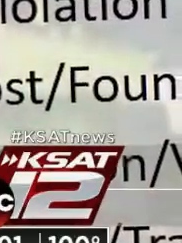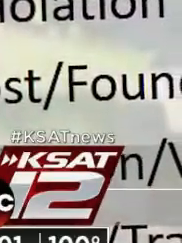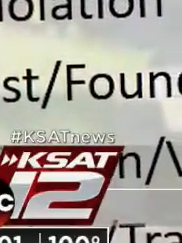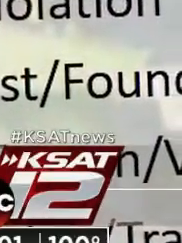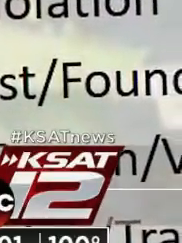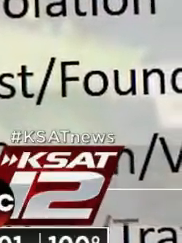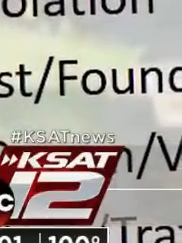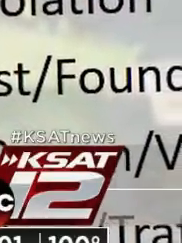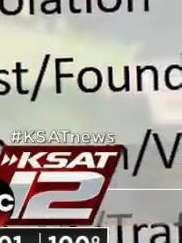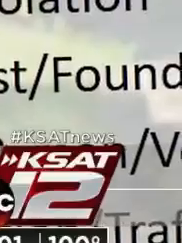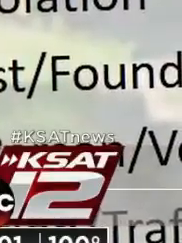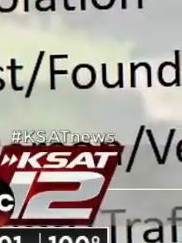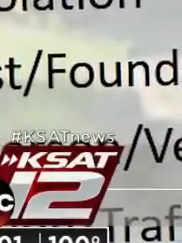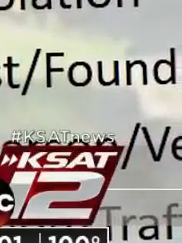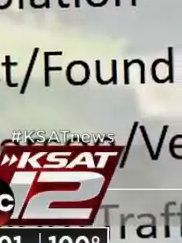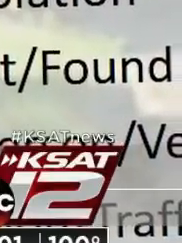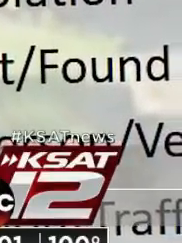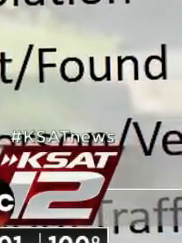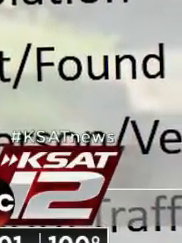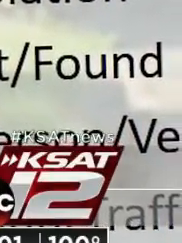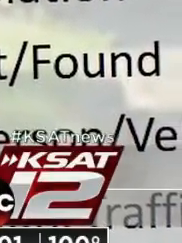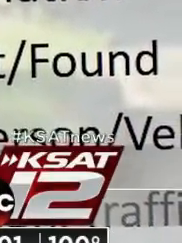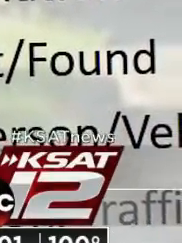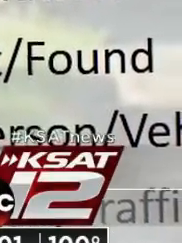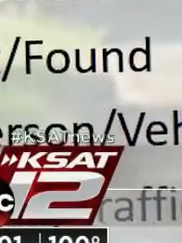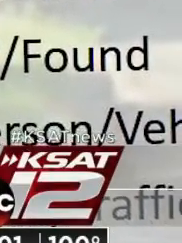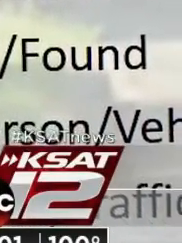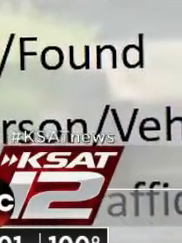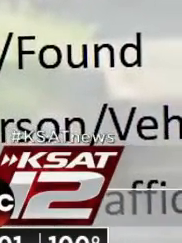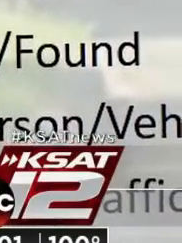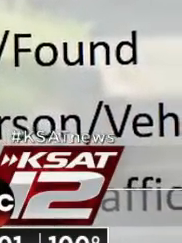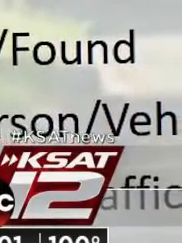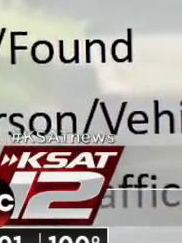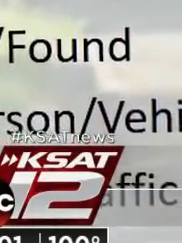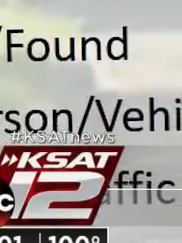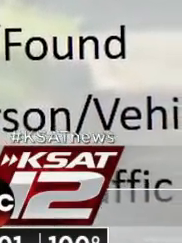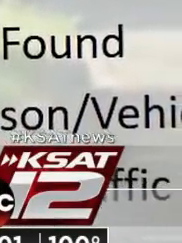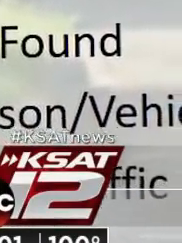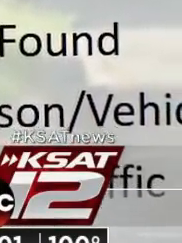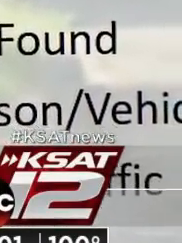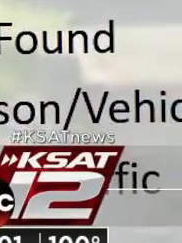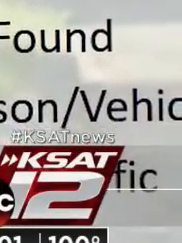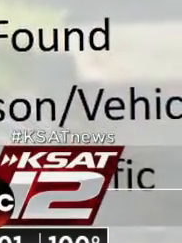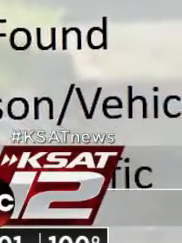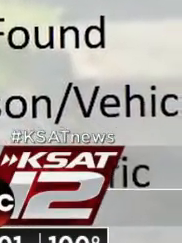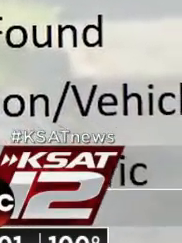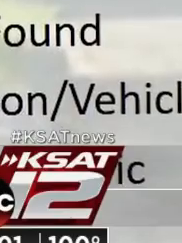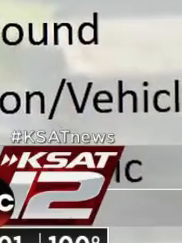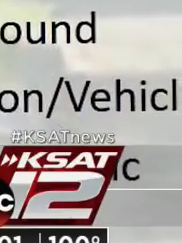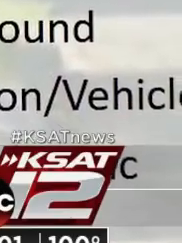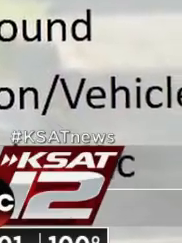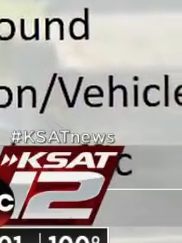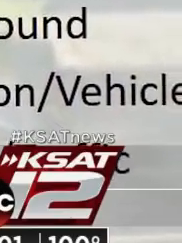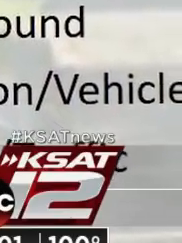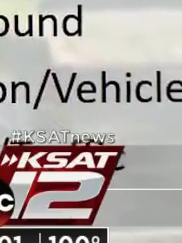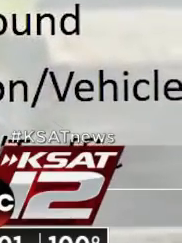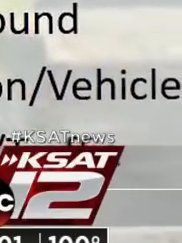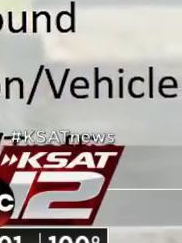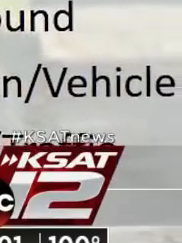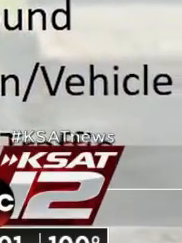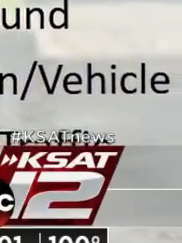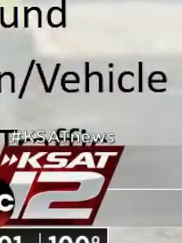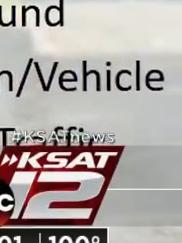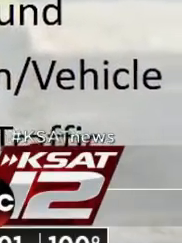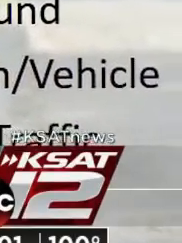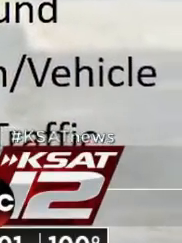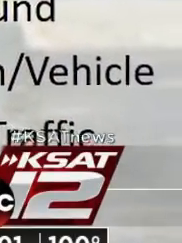officers, what role they play, and what kind of calls they respond to. But if they change all that up, it would also mean finding some way to foot the bill for whoever